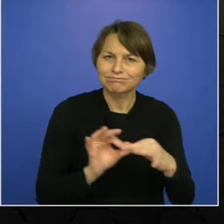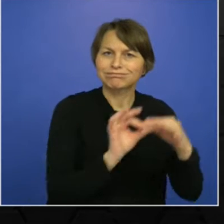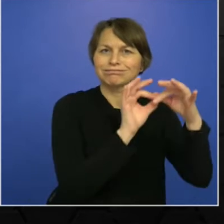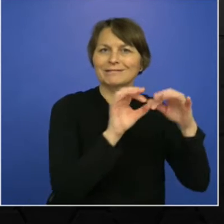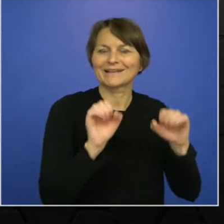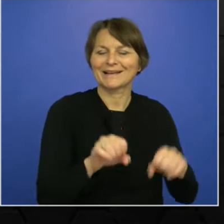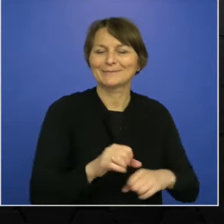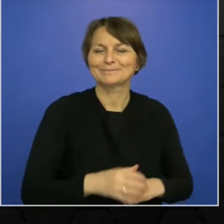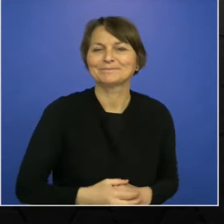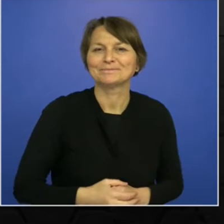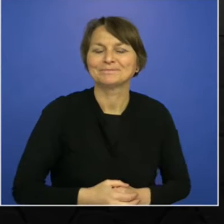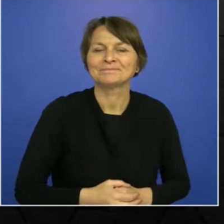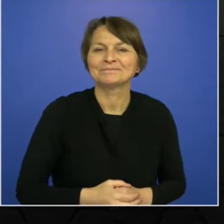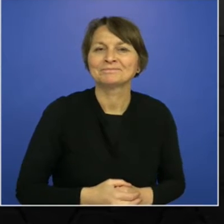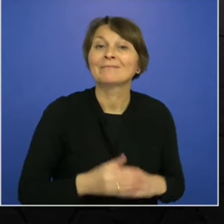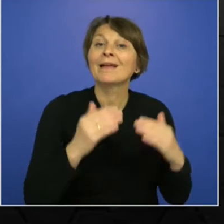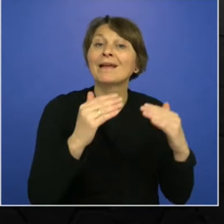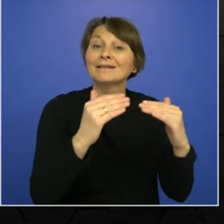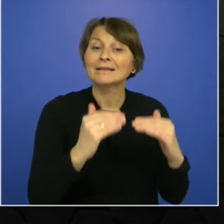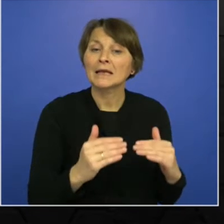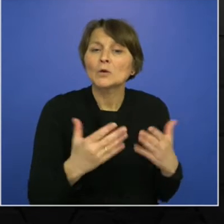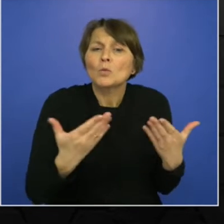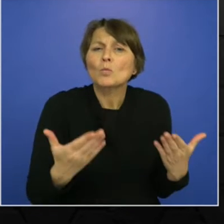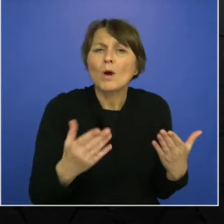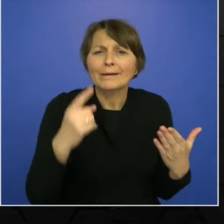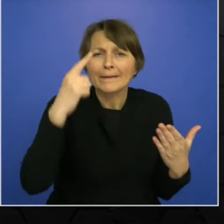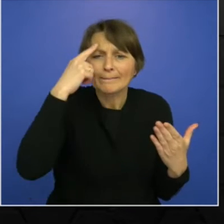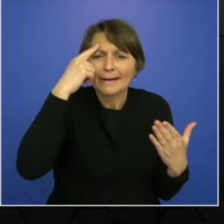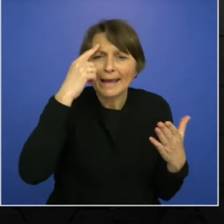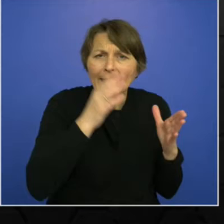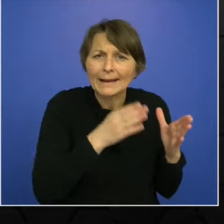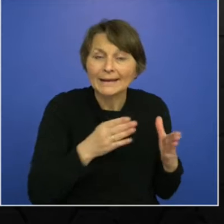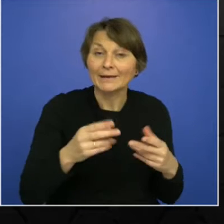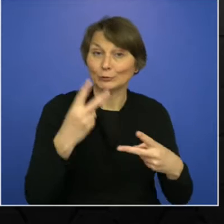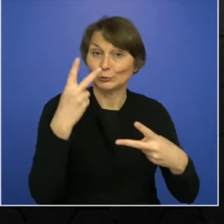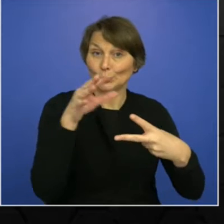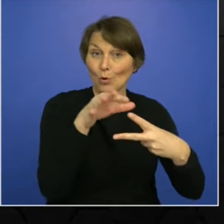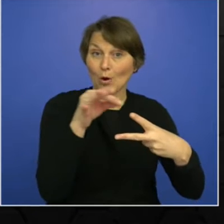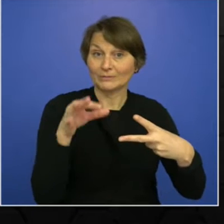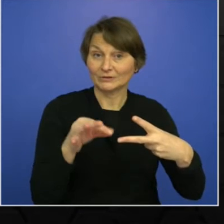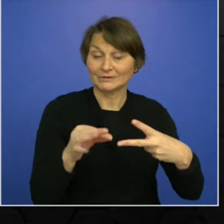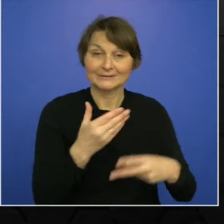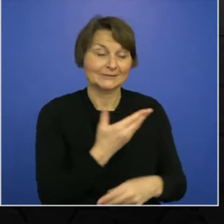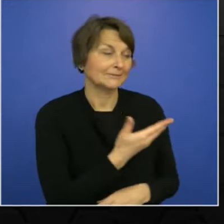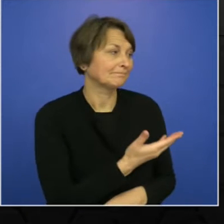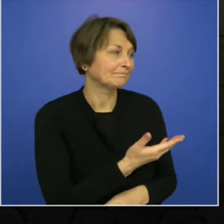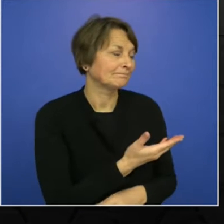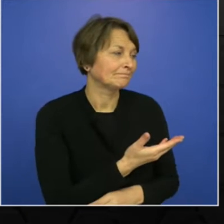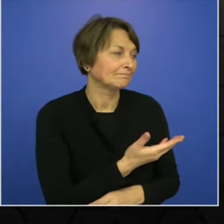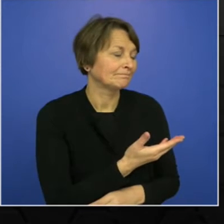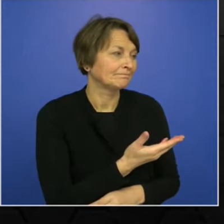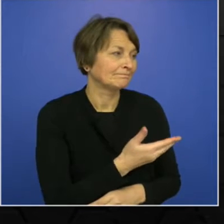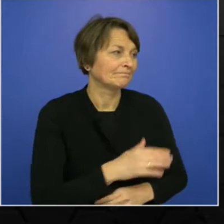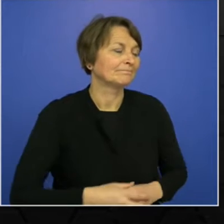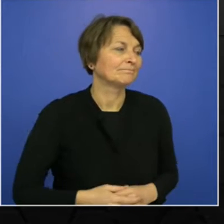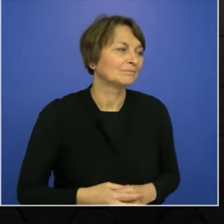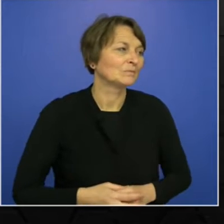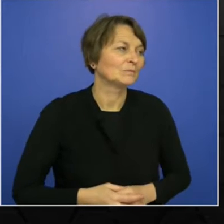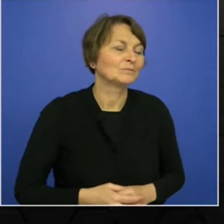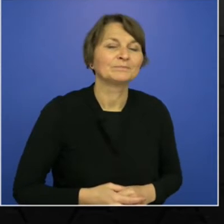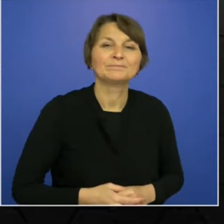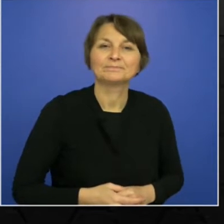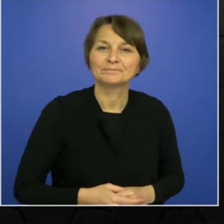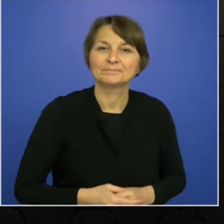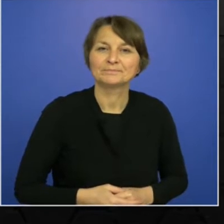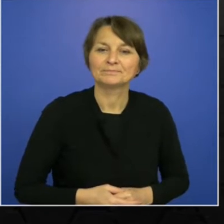before we move on is the plan. So there are 2 options here. The first one is free, there is no cost, and you can have